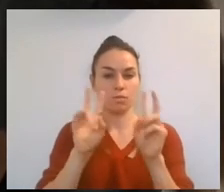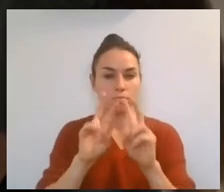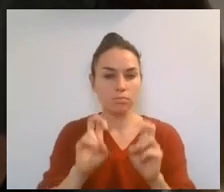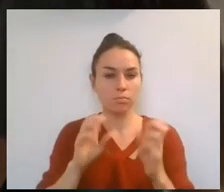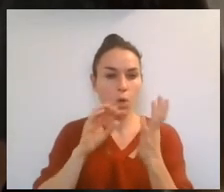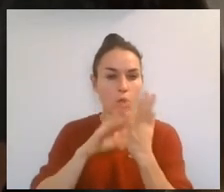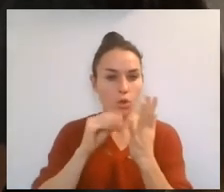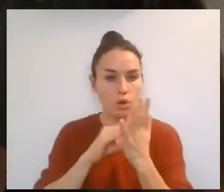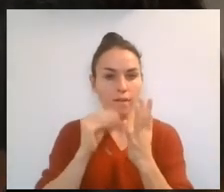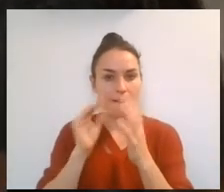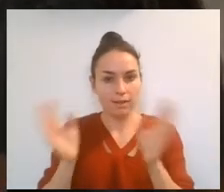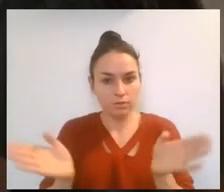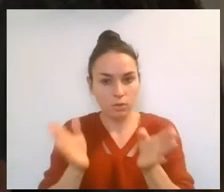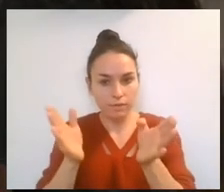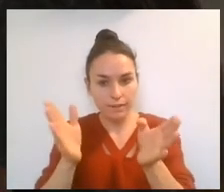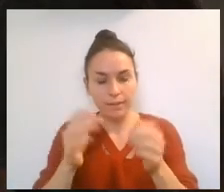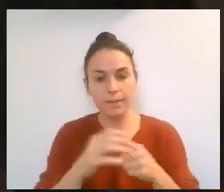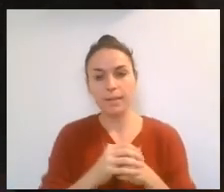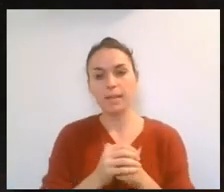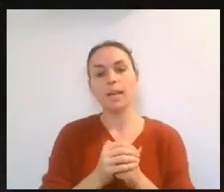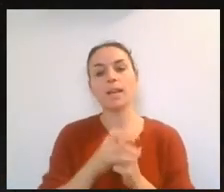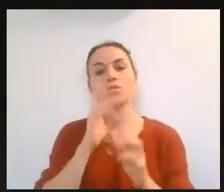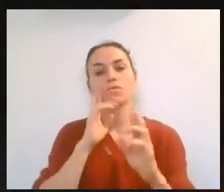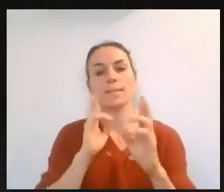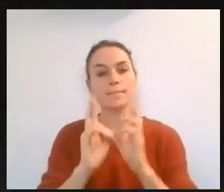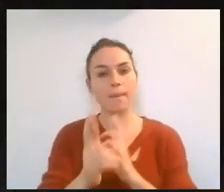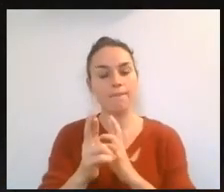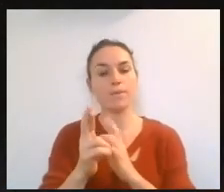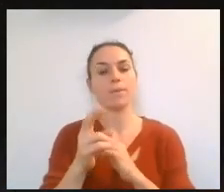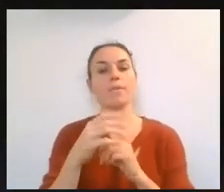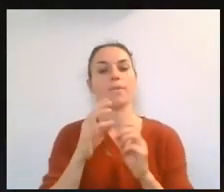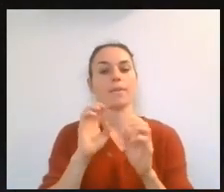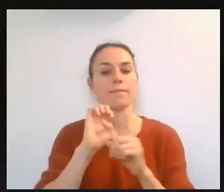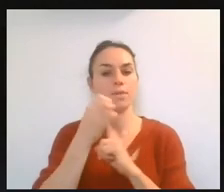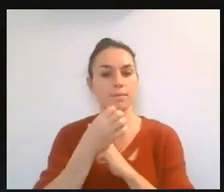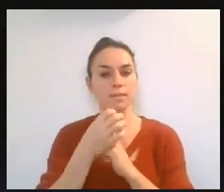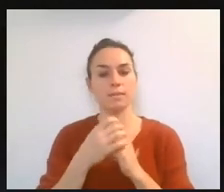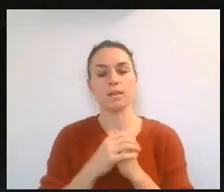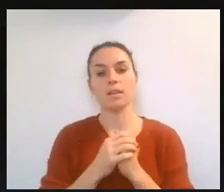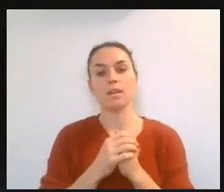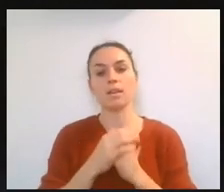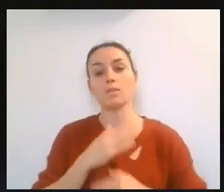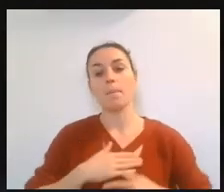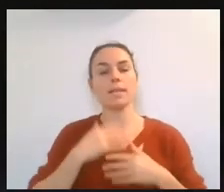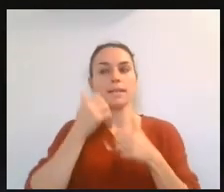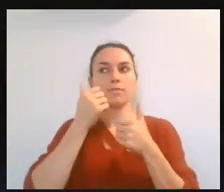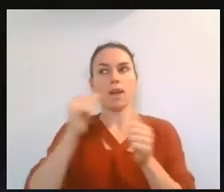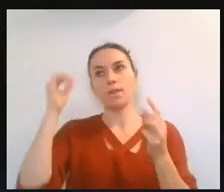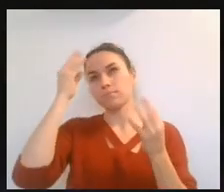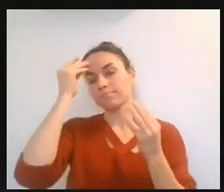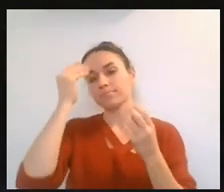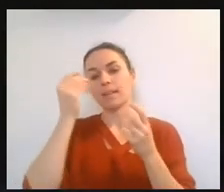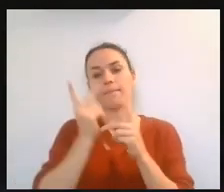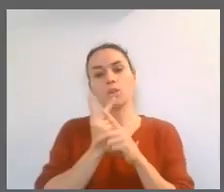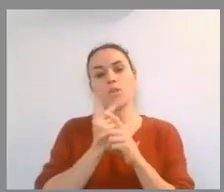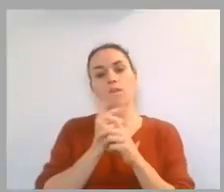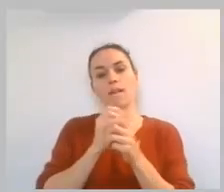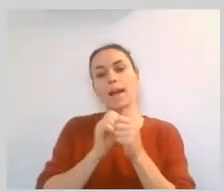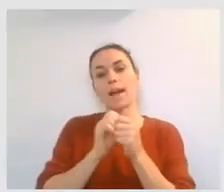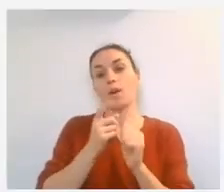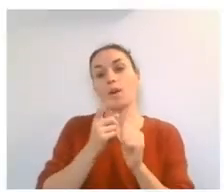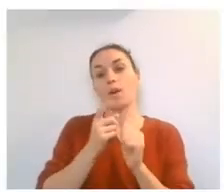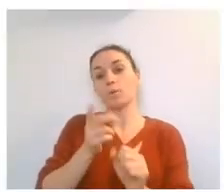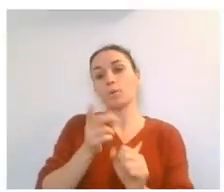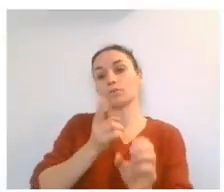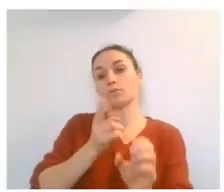opinions in respectful, considerate environments. Please consider how you can join them to help make future events like